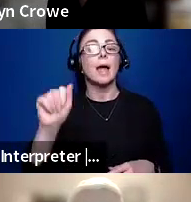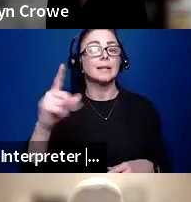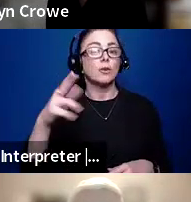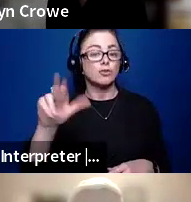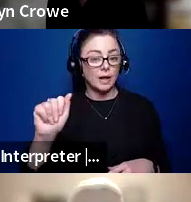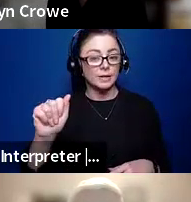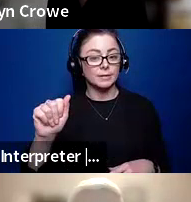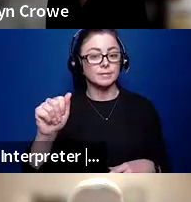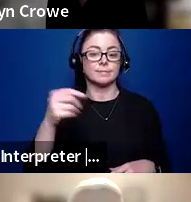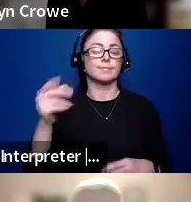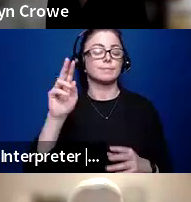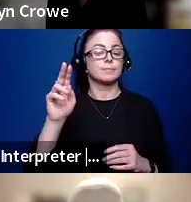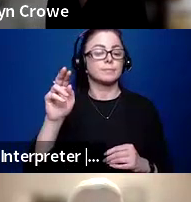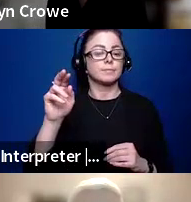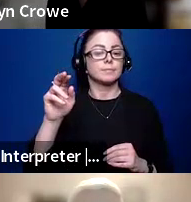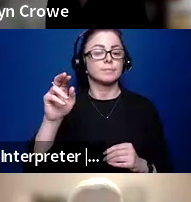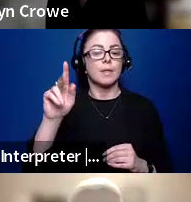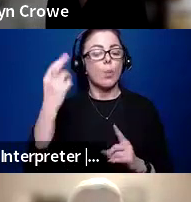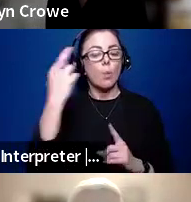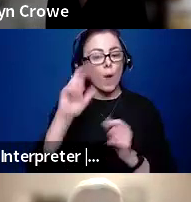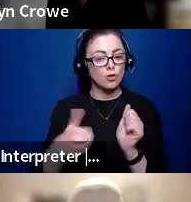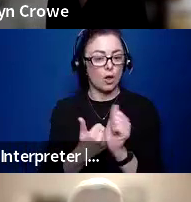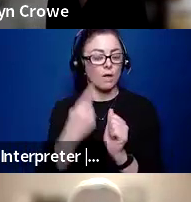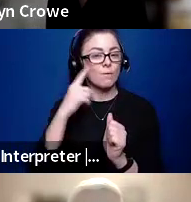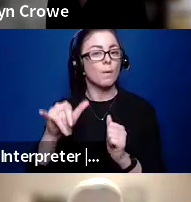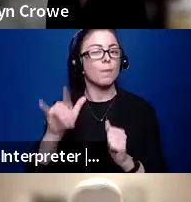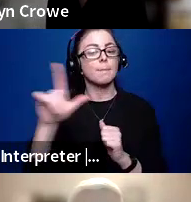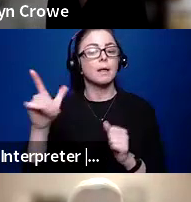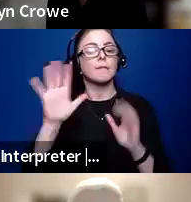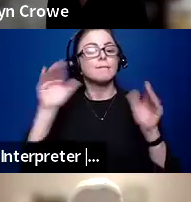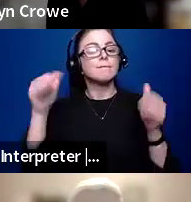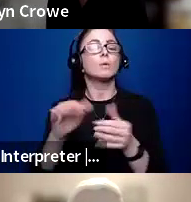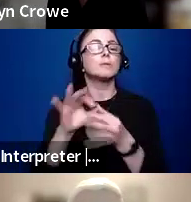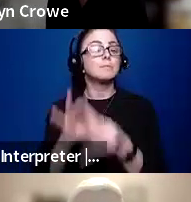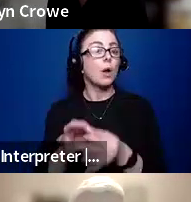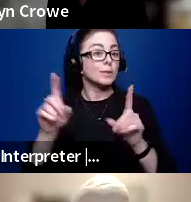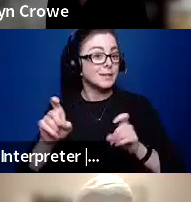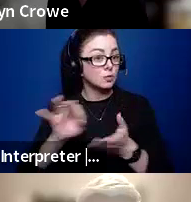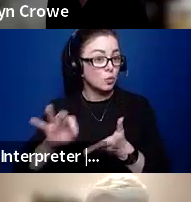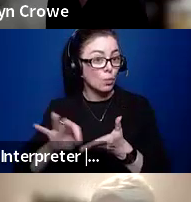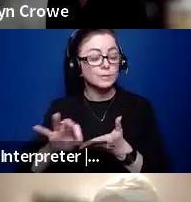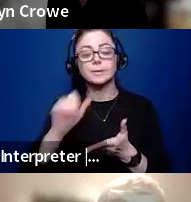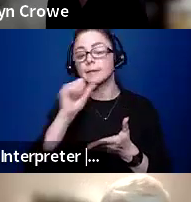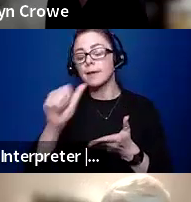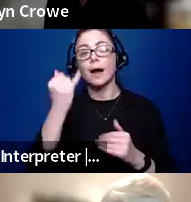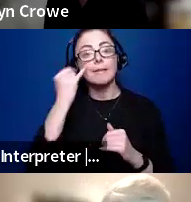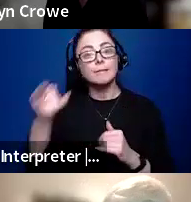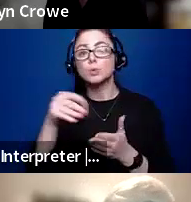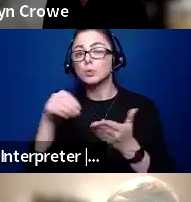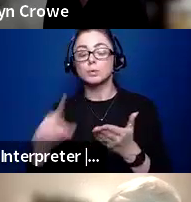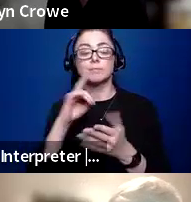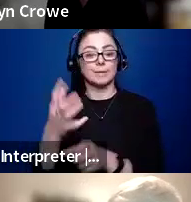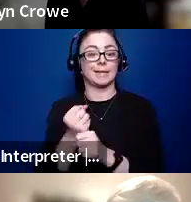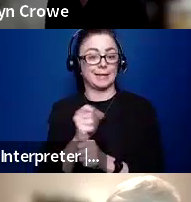who's neurotypical. The rationale for this bill has been focused around test scores and not whether the students are getting the actual